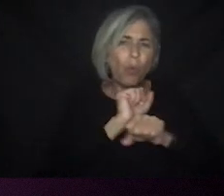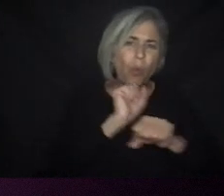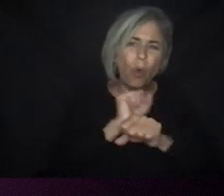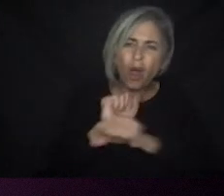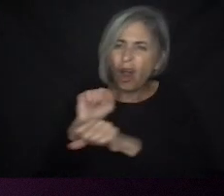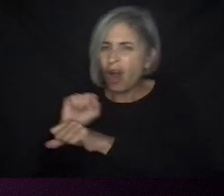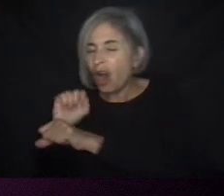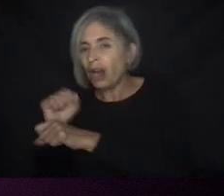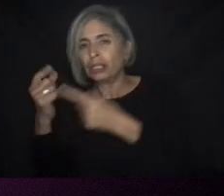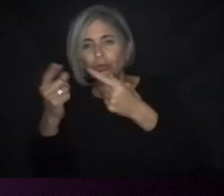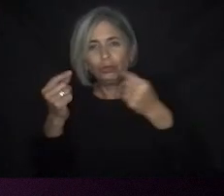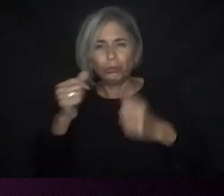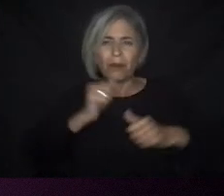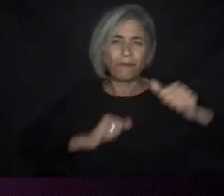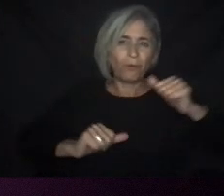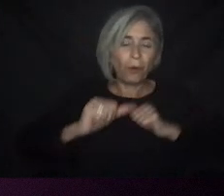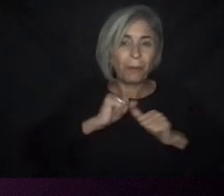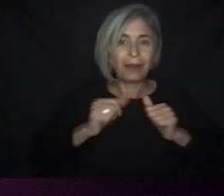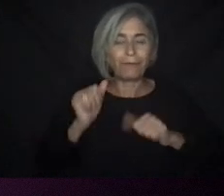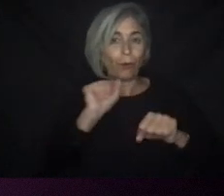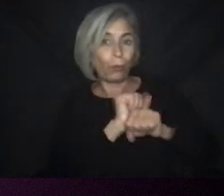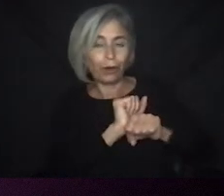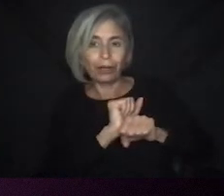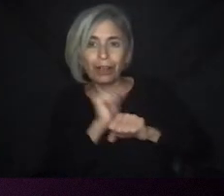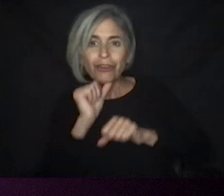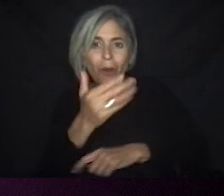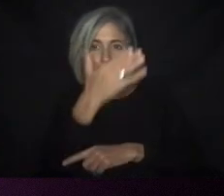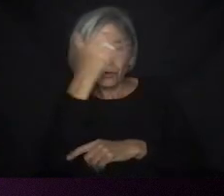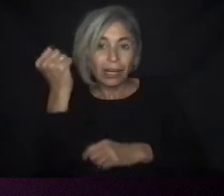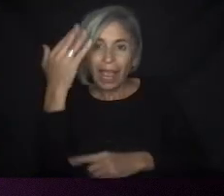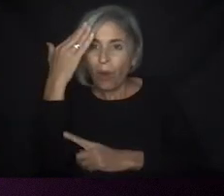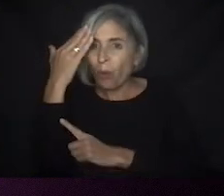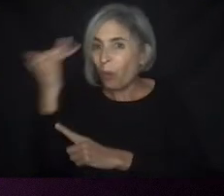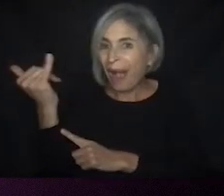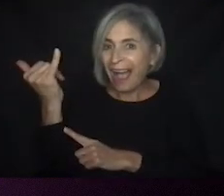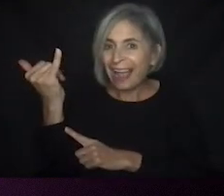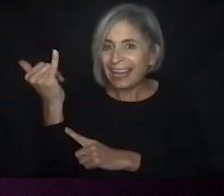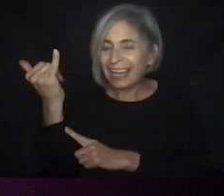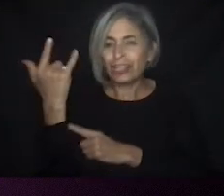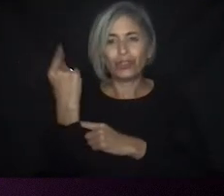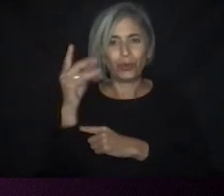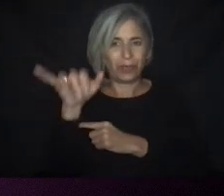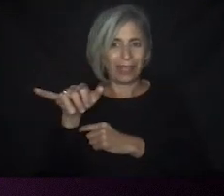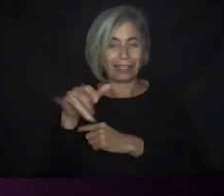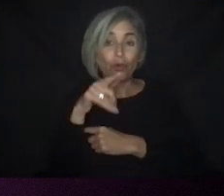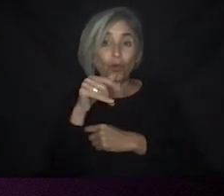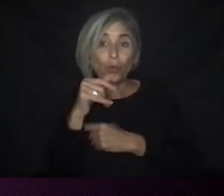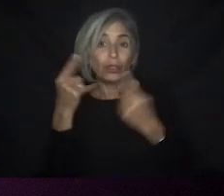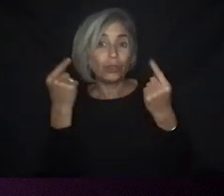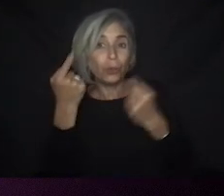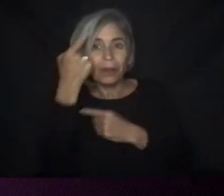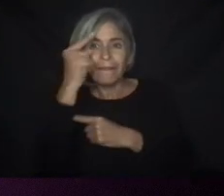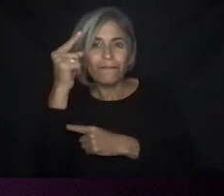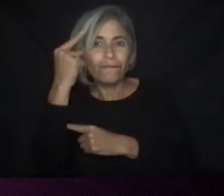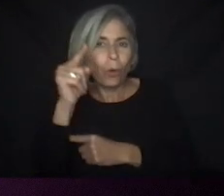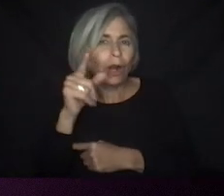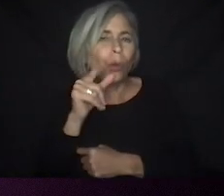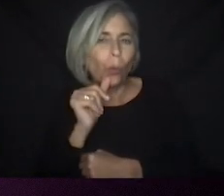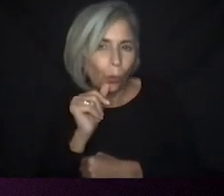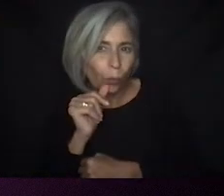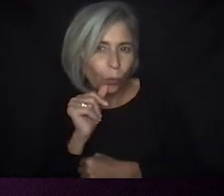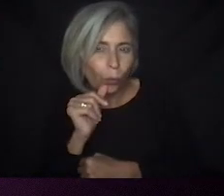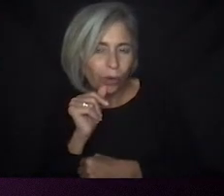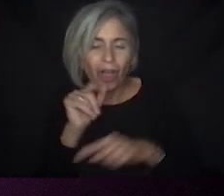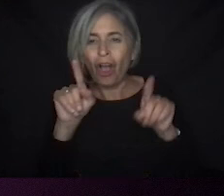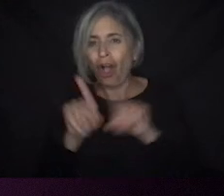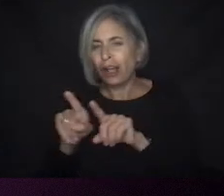to be performant and to work, don't forget why you're doing it and who you're doing it for. And